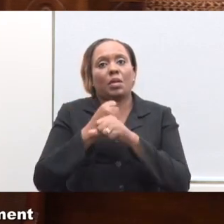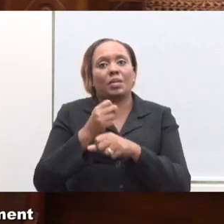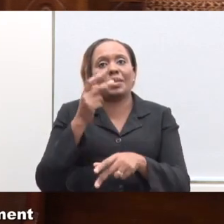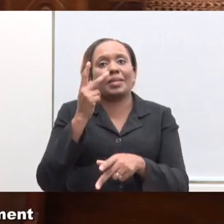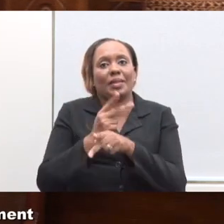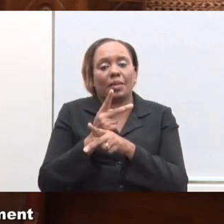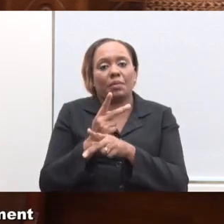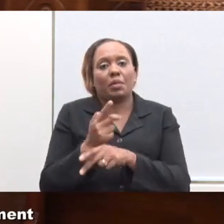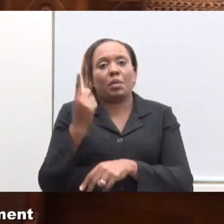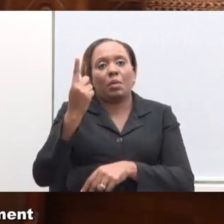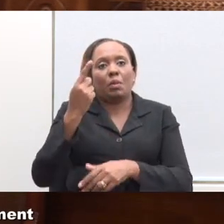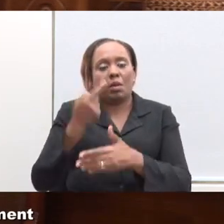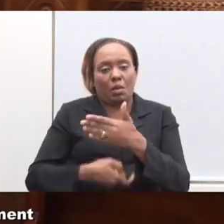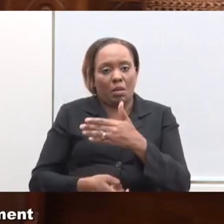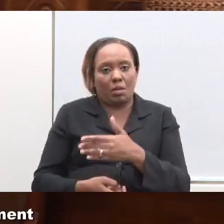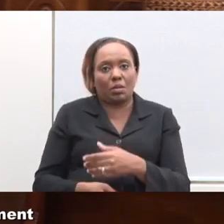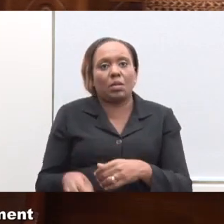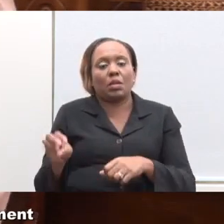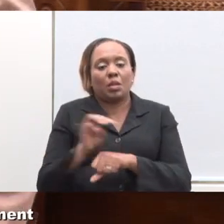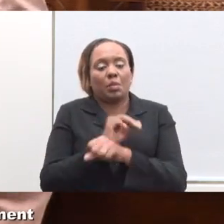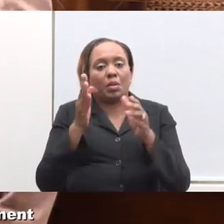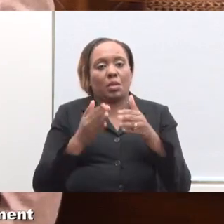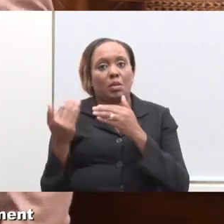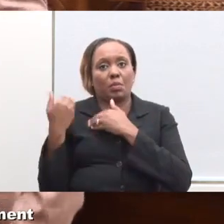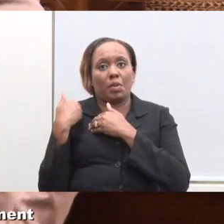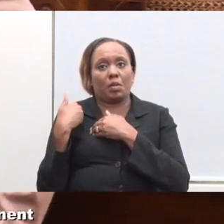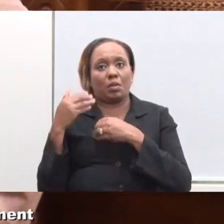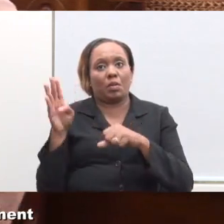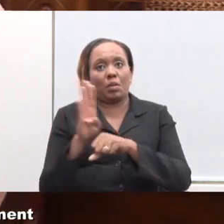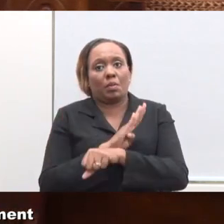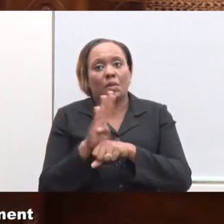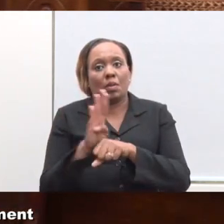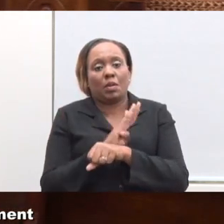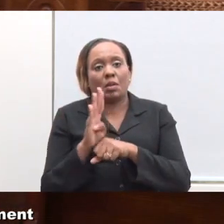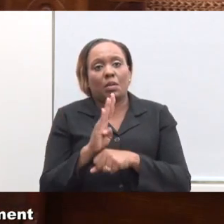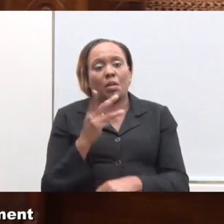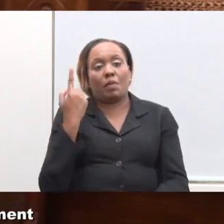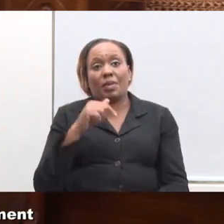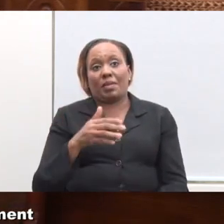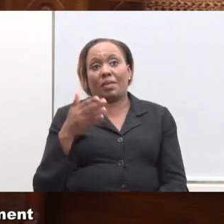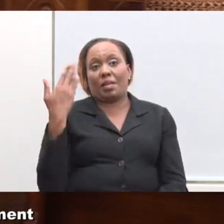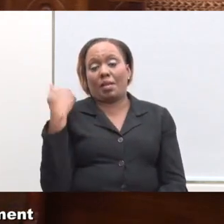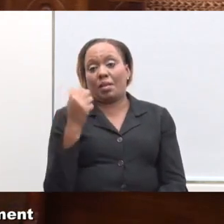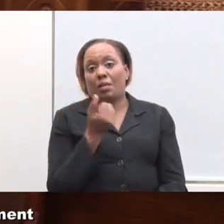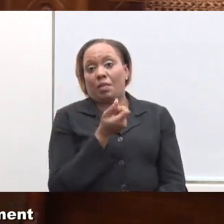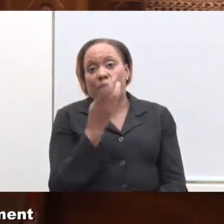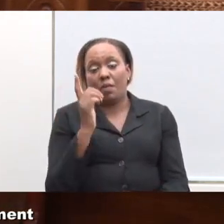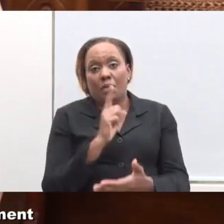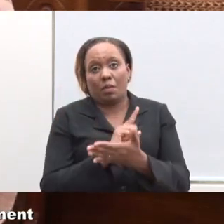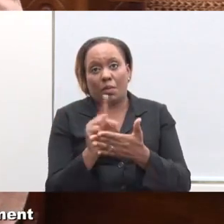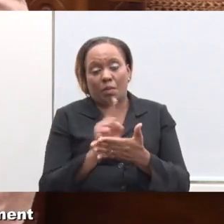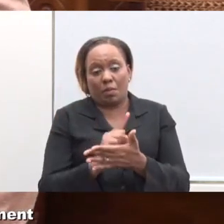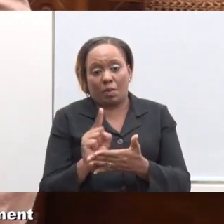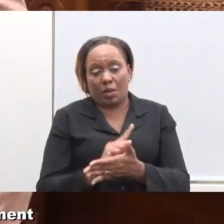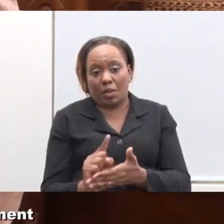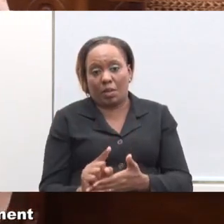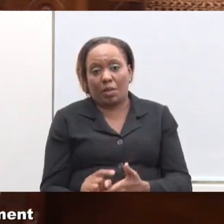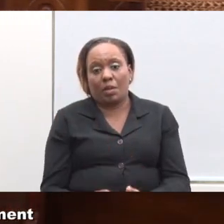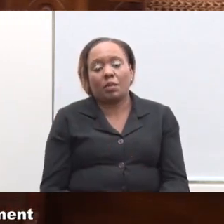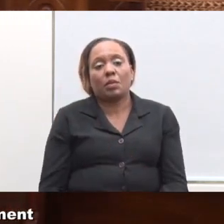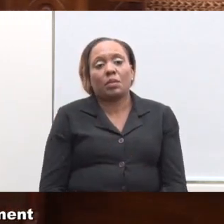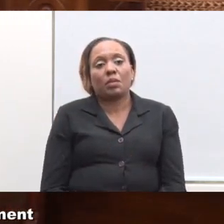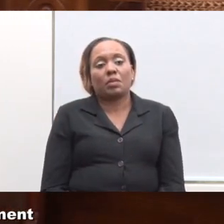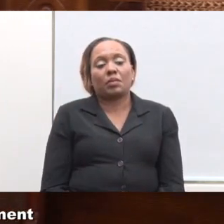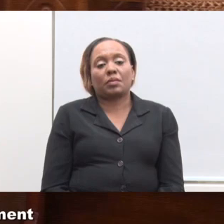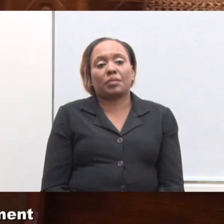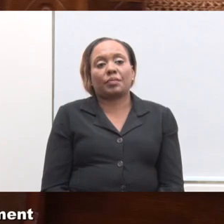with responsibility for commerce, who has been on the front line in the last few weeks in trying to secure this